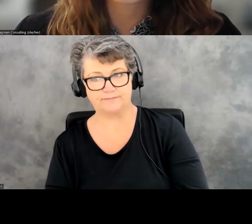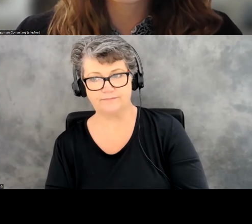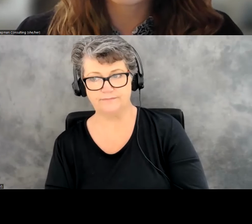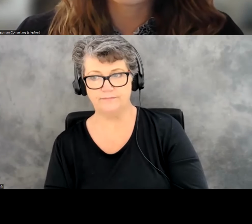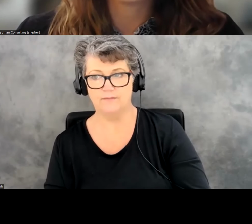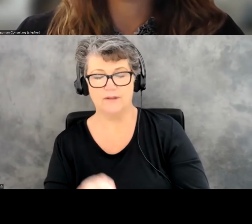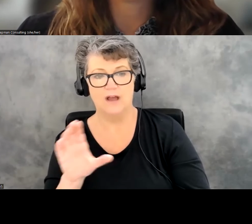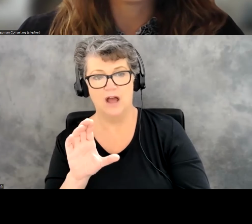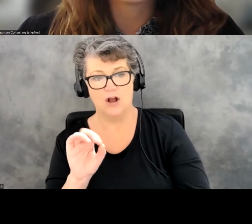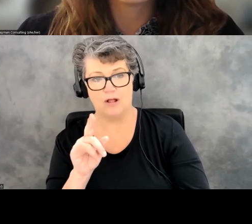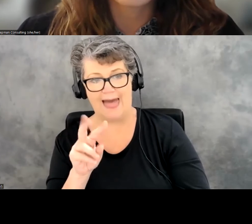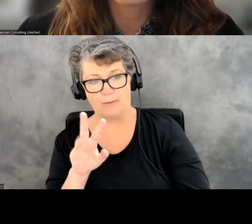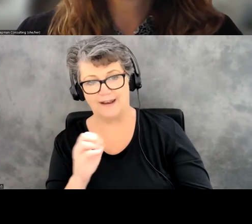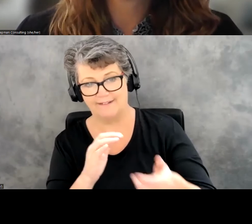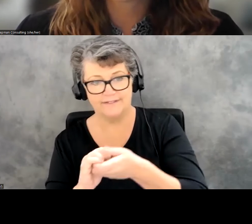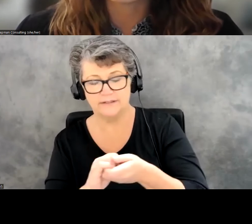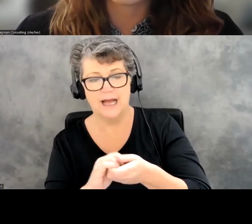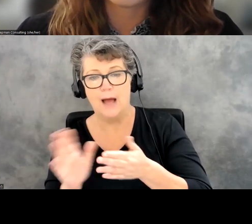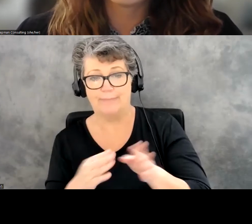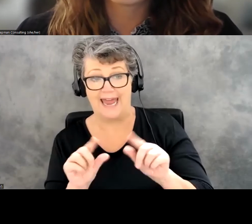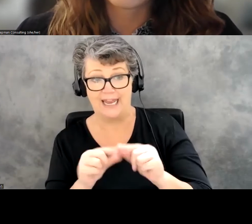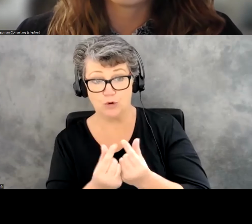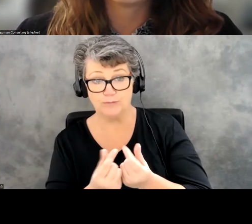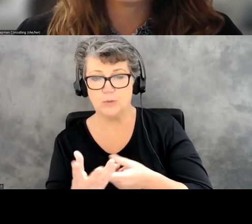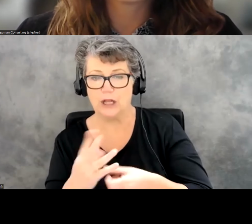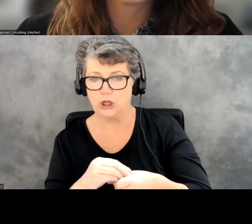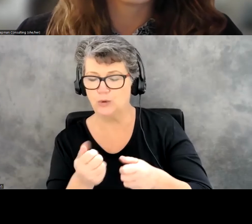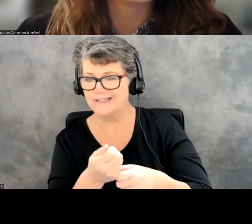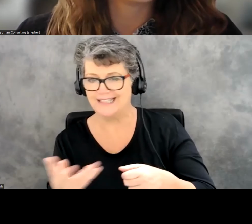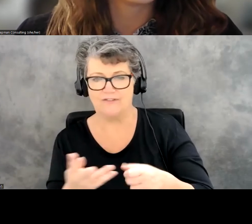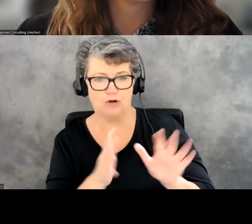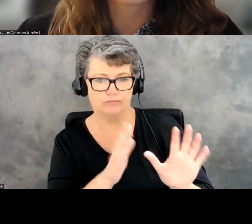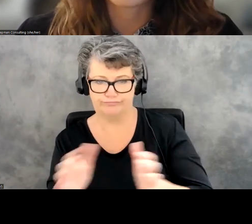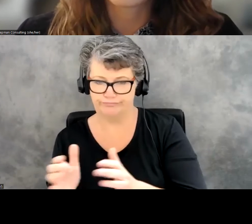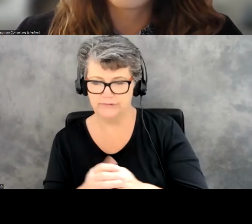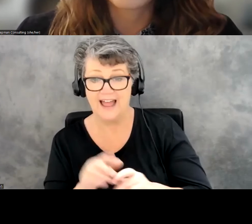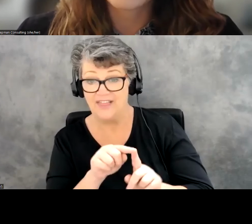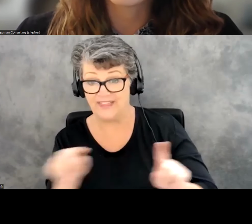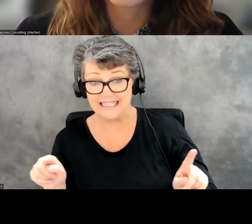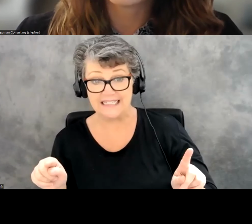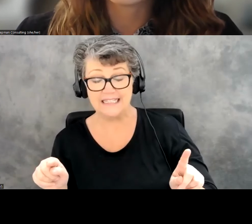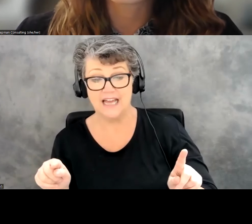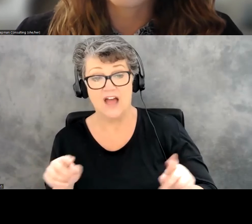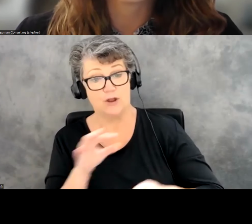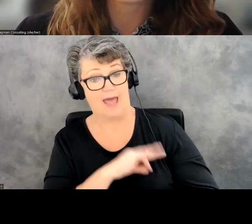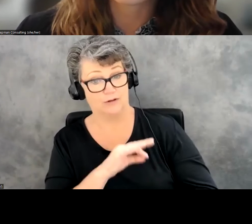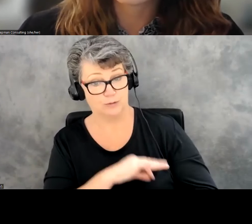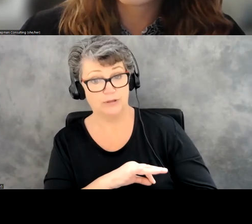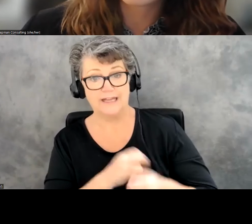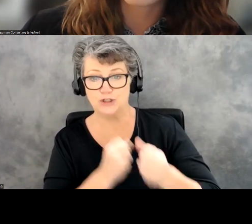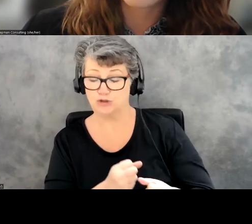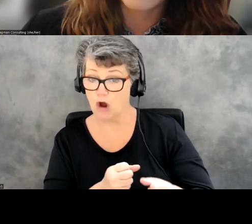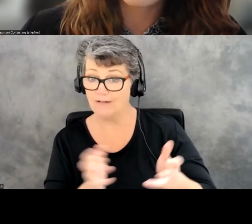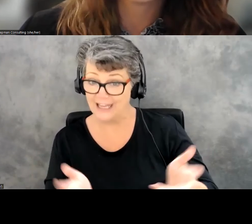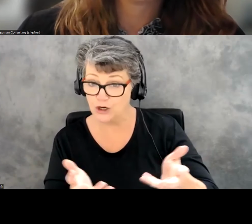planning groups will include multiple entities, and these entities are eligible and strongly